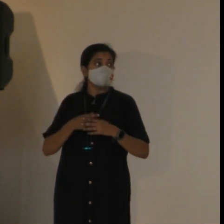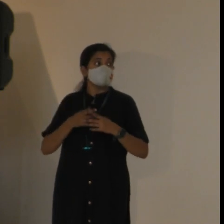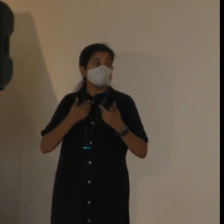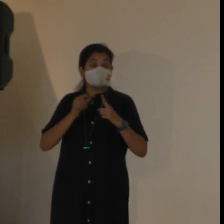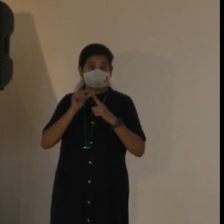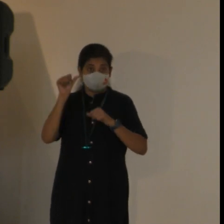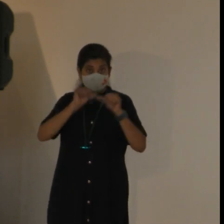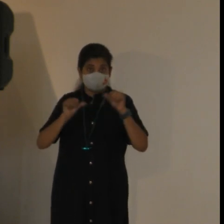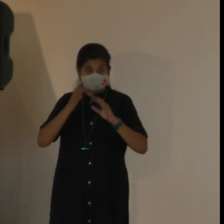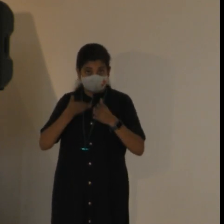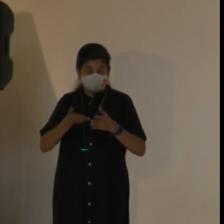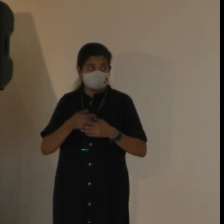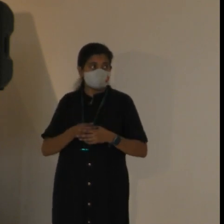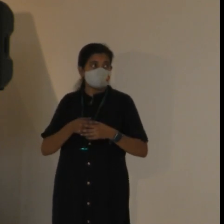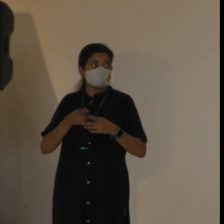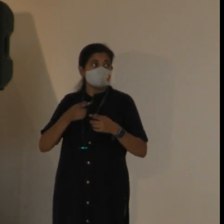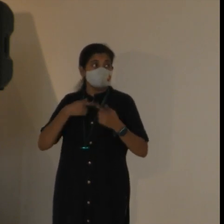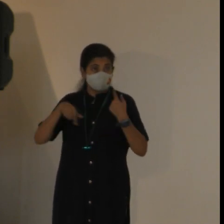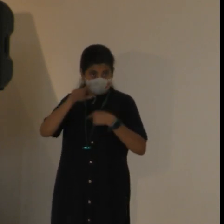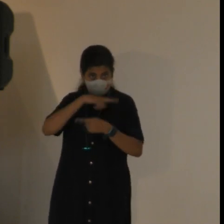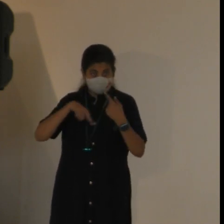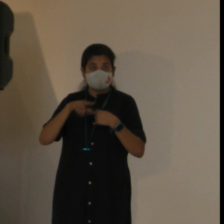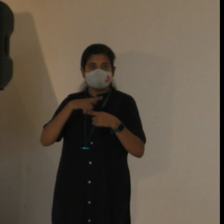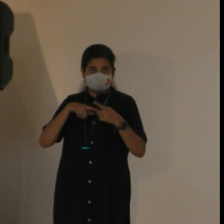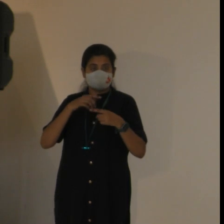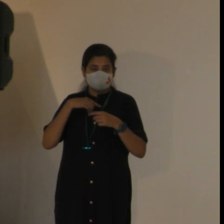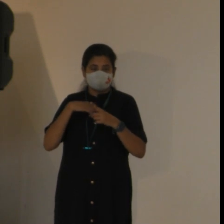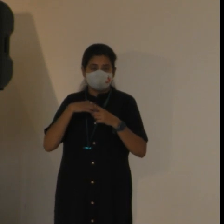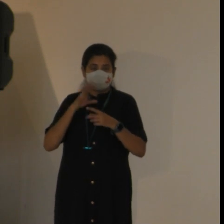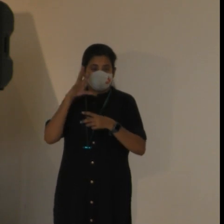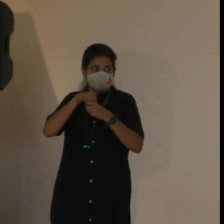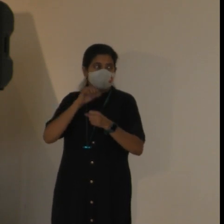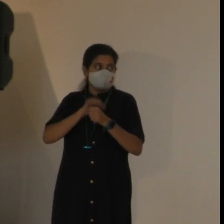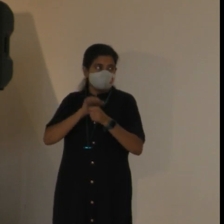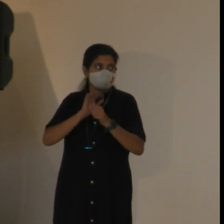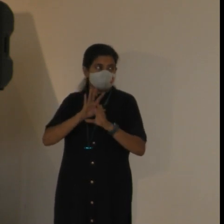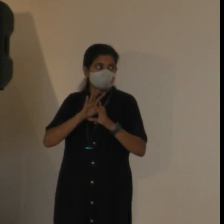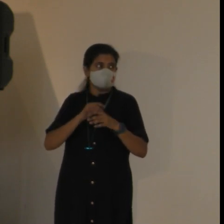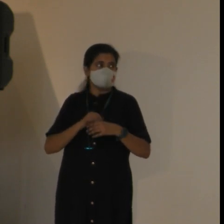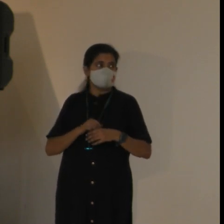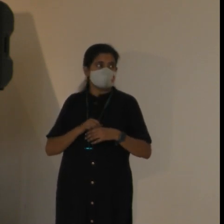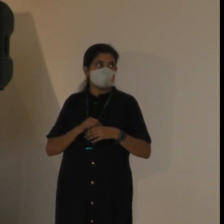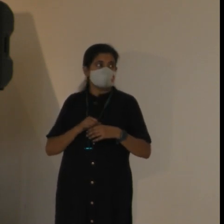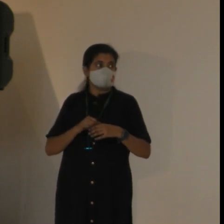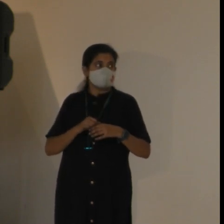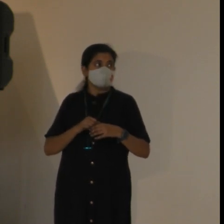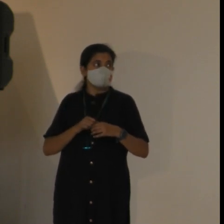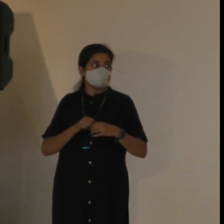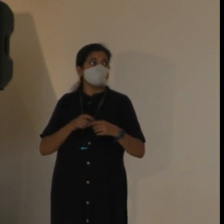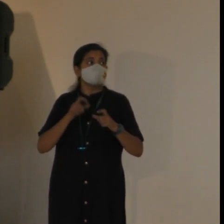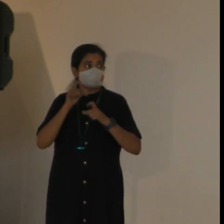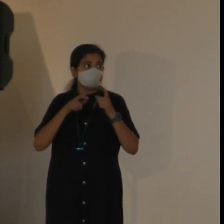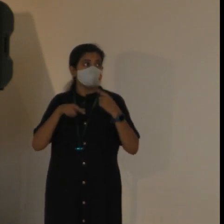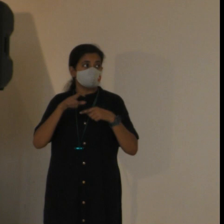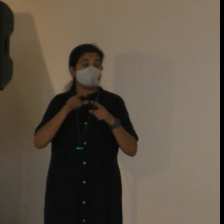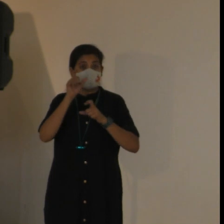the projects that all of us, and all of them especially, are working on are for the public en masse. They want the public,